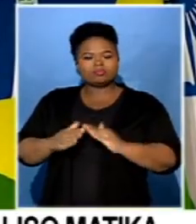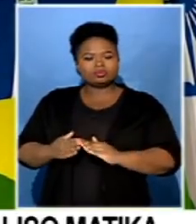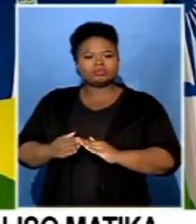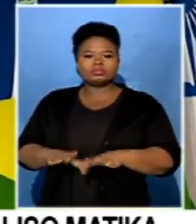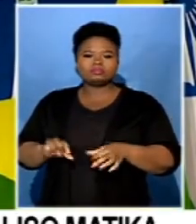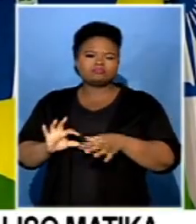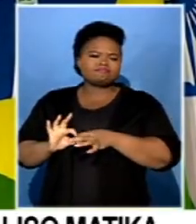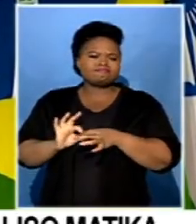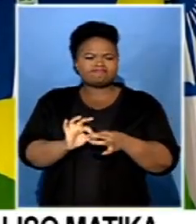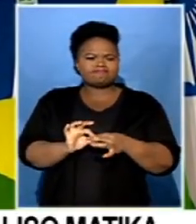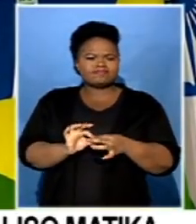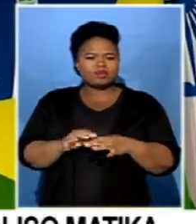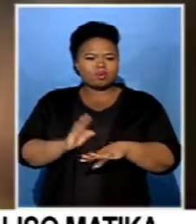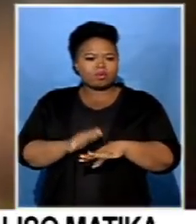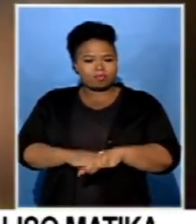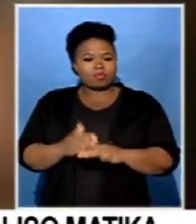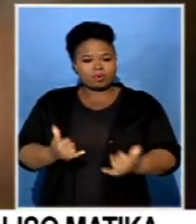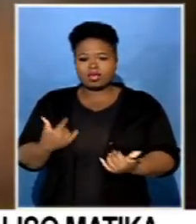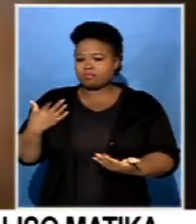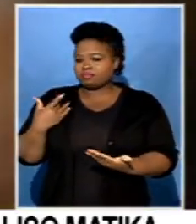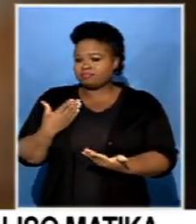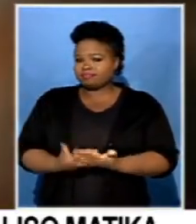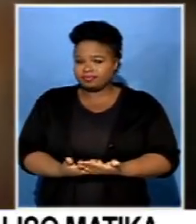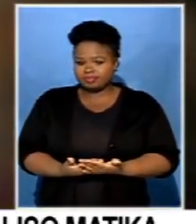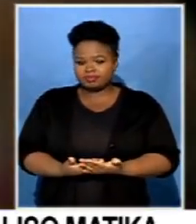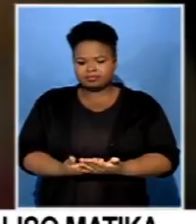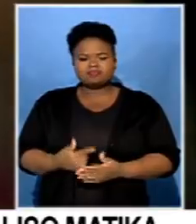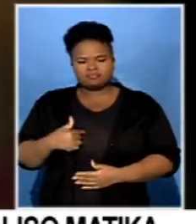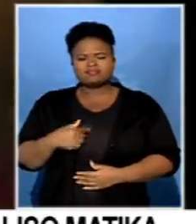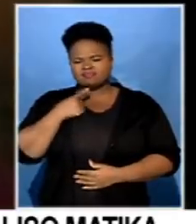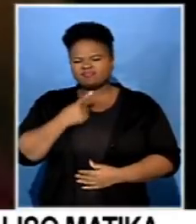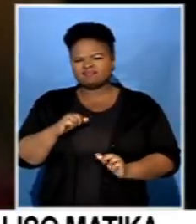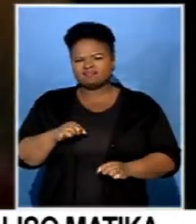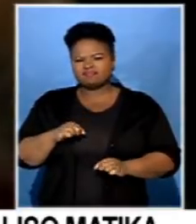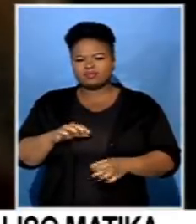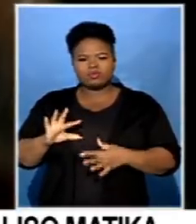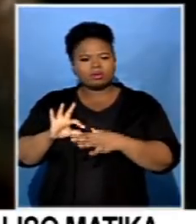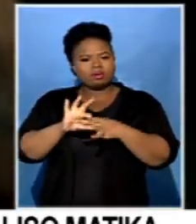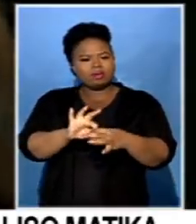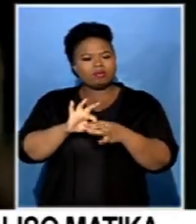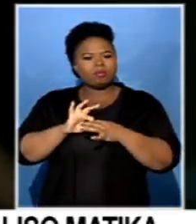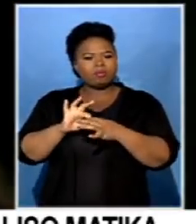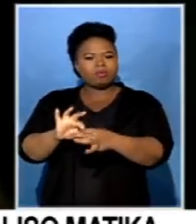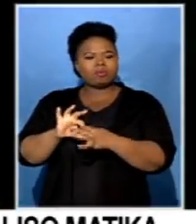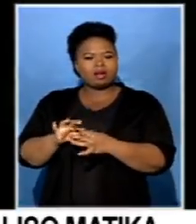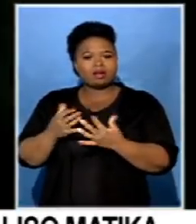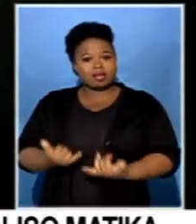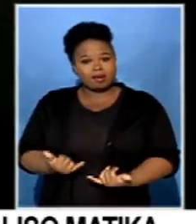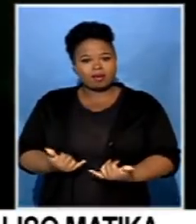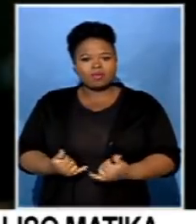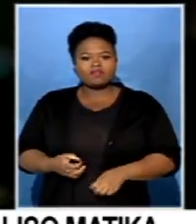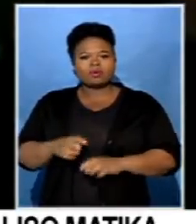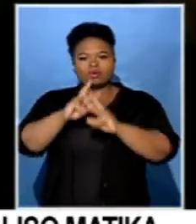and friendship even closer. It is fair to say that our cooperation has contributed much to the